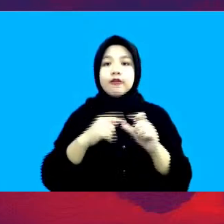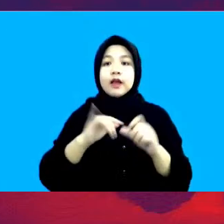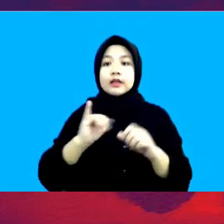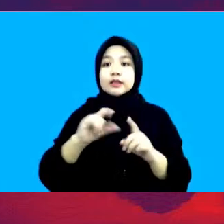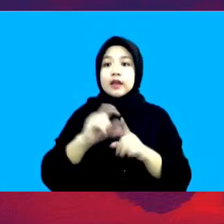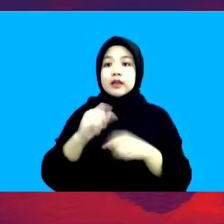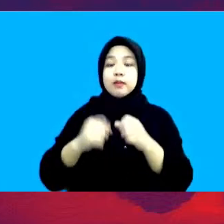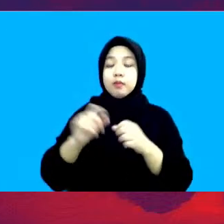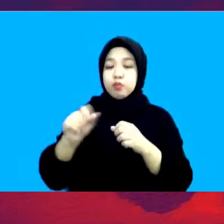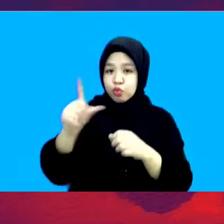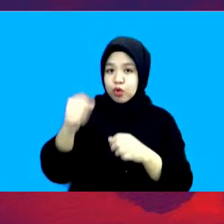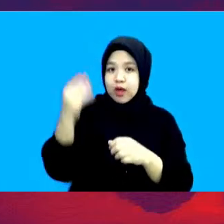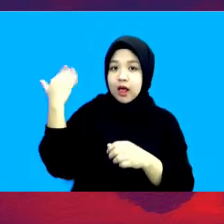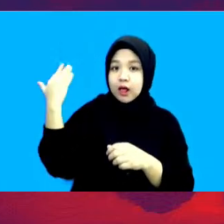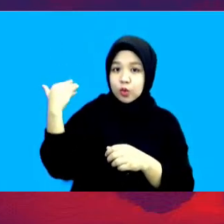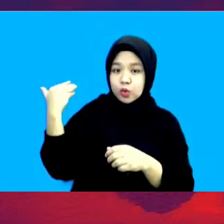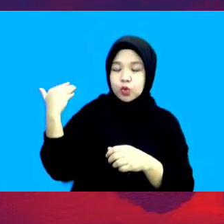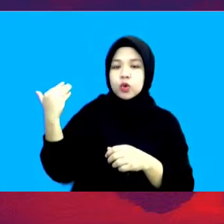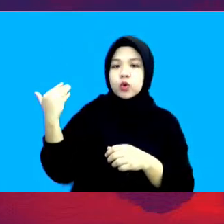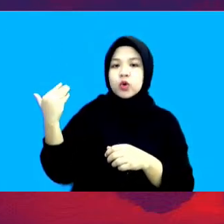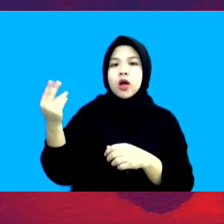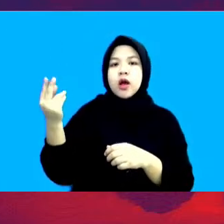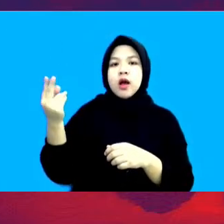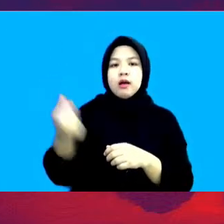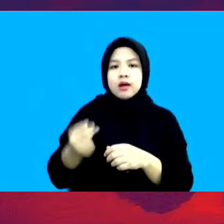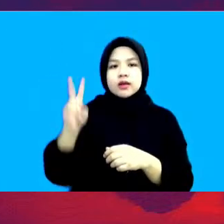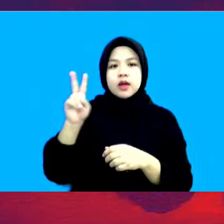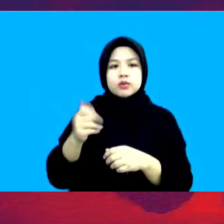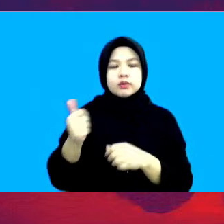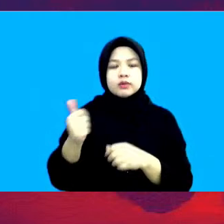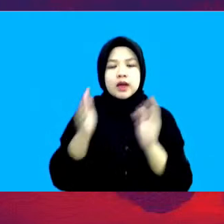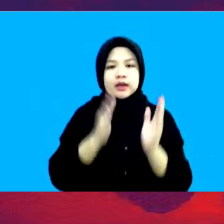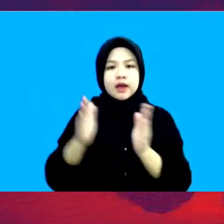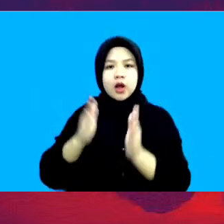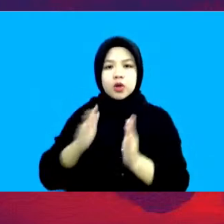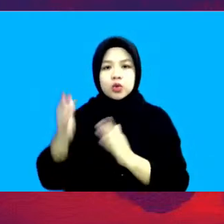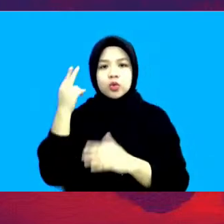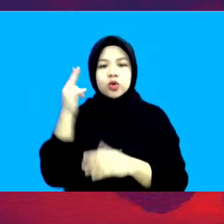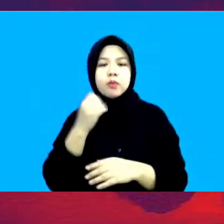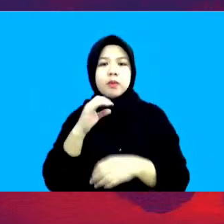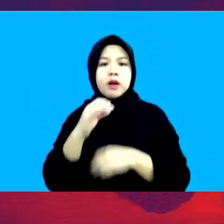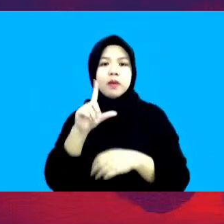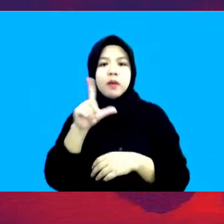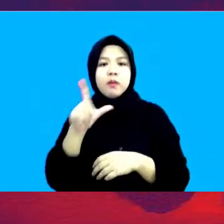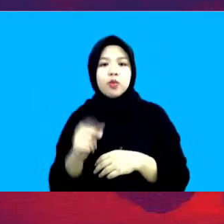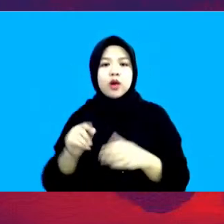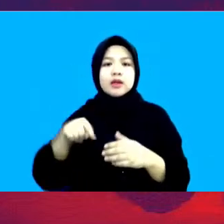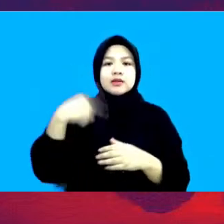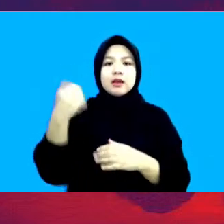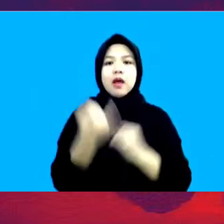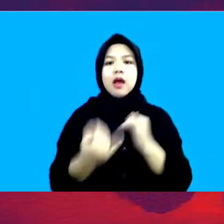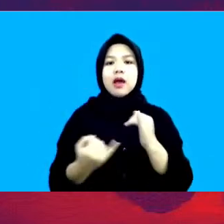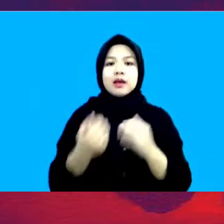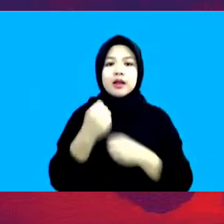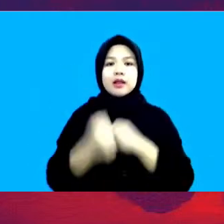this price should be manageable for the next several months up to the end of the year. We are targeting about